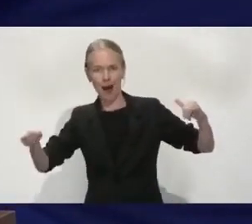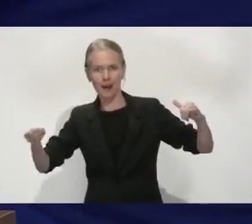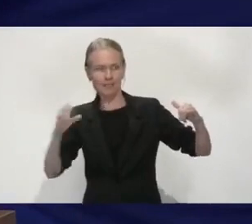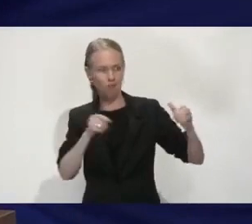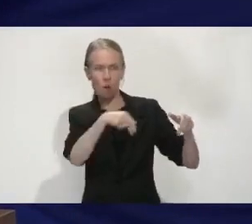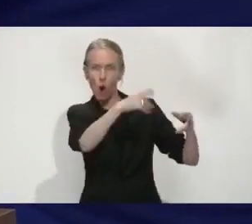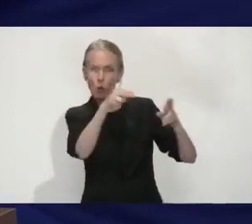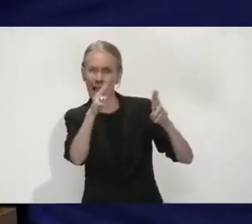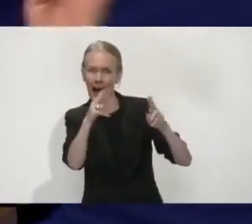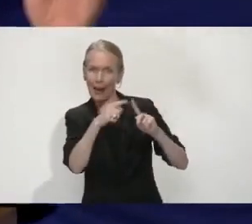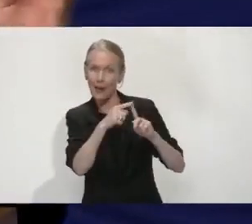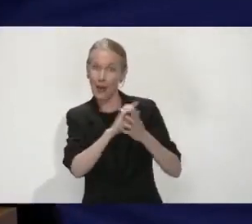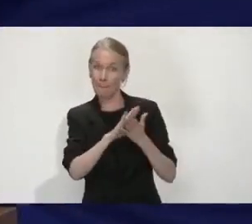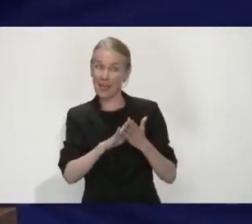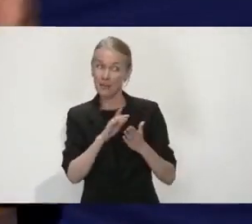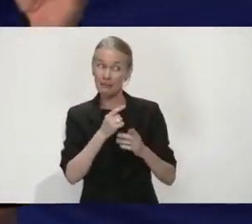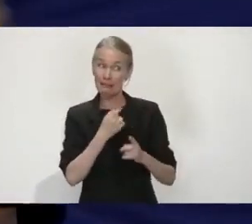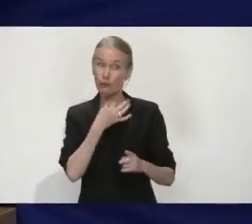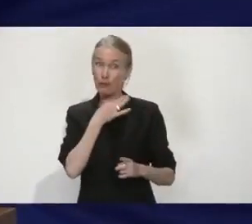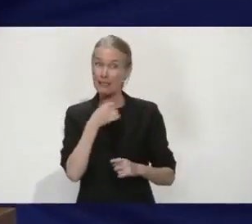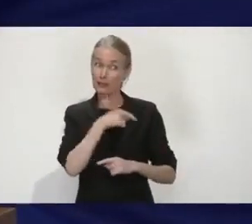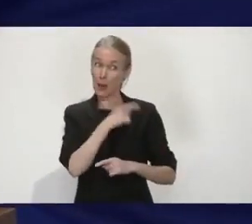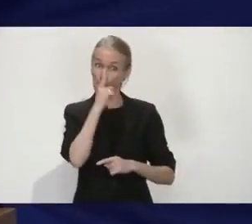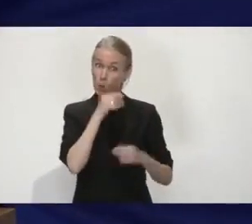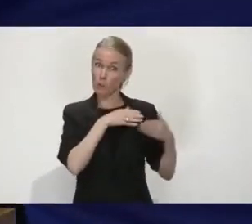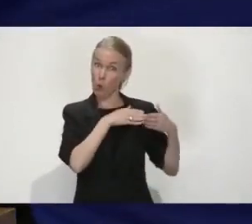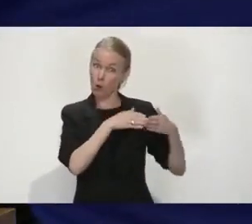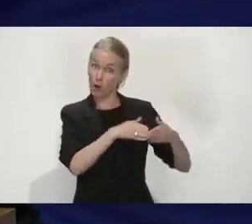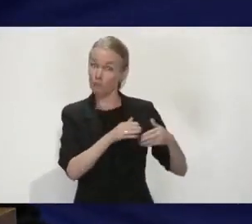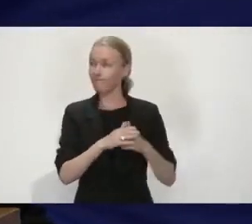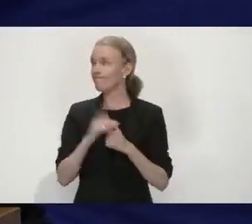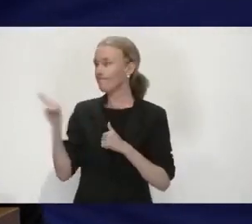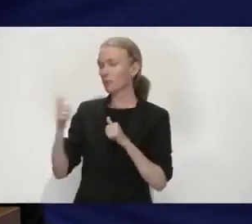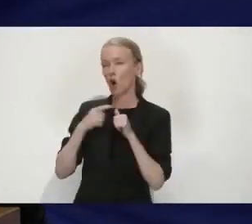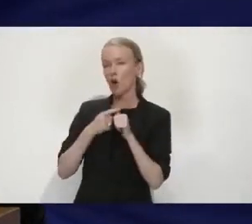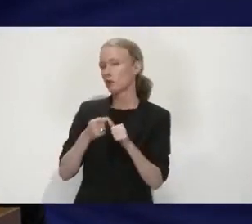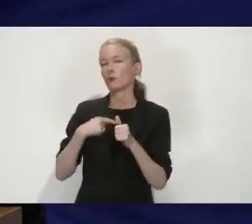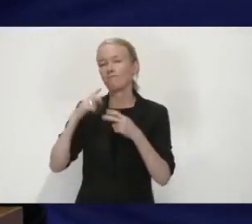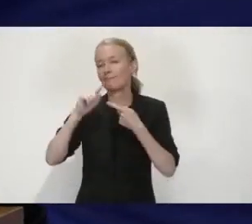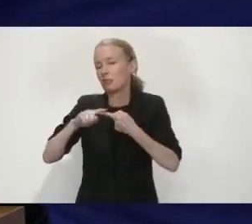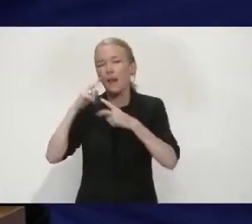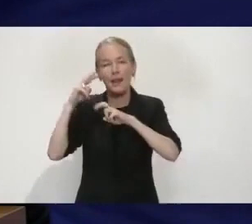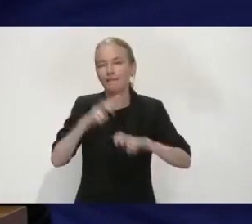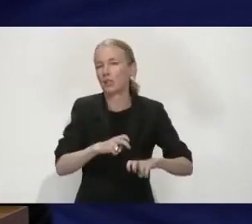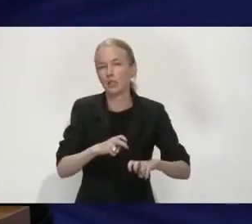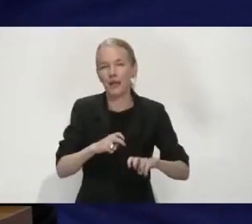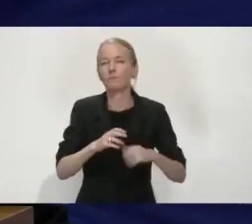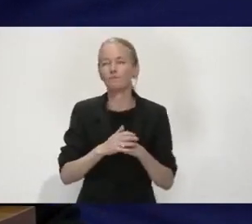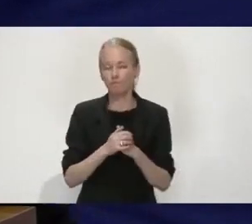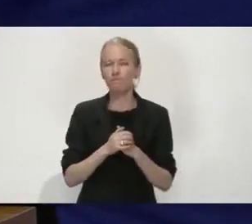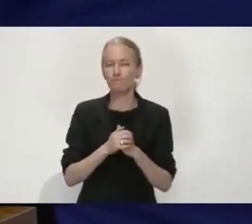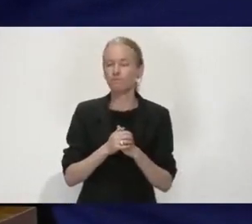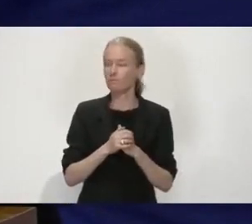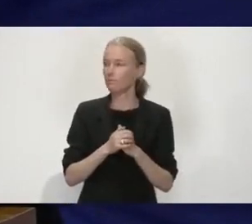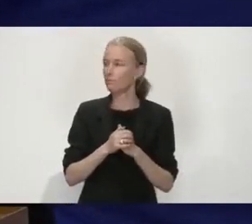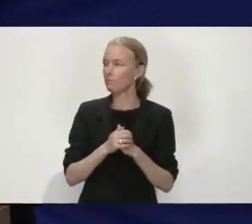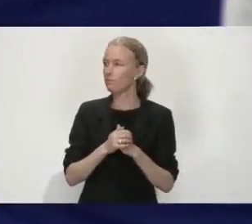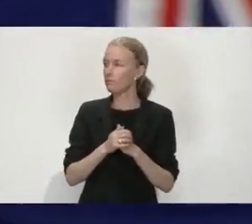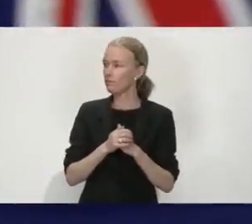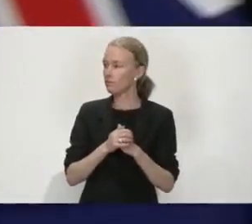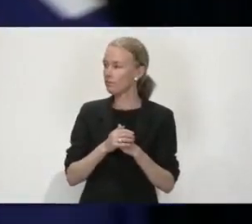continue to hunt it down. Sorry, I think how many healthcare workers? Okay. How many healthcare workers are required at each managed isolation